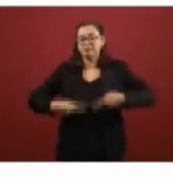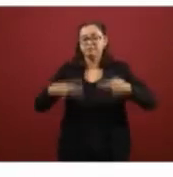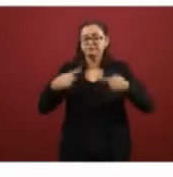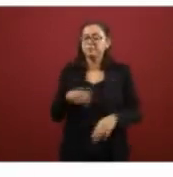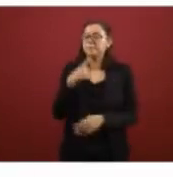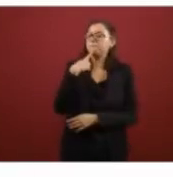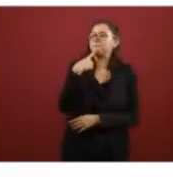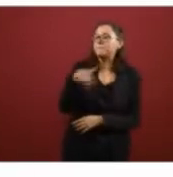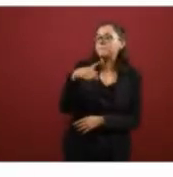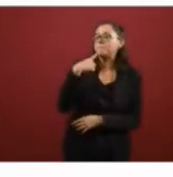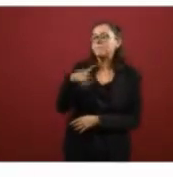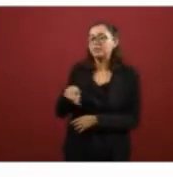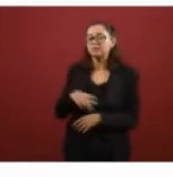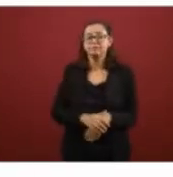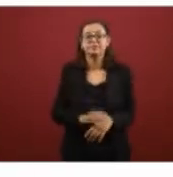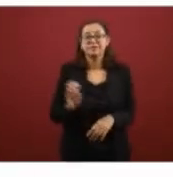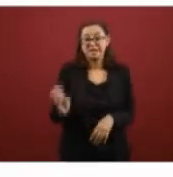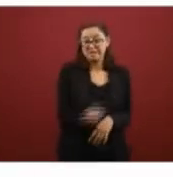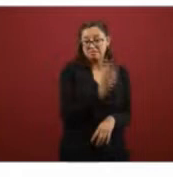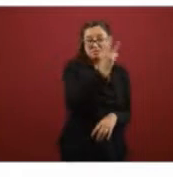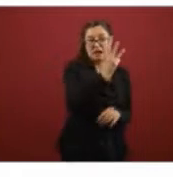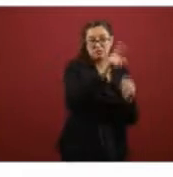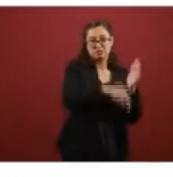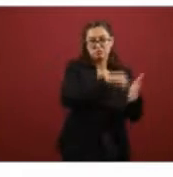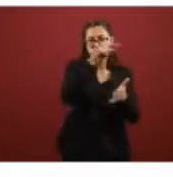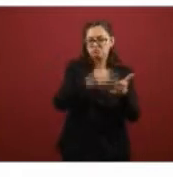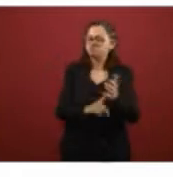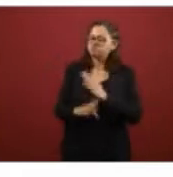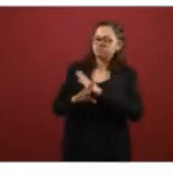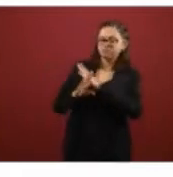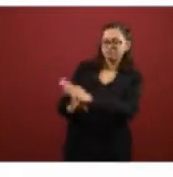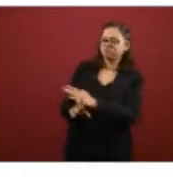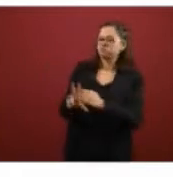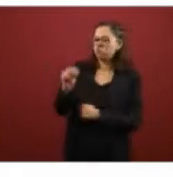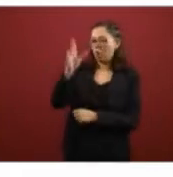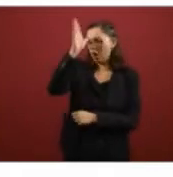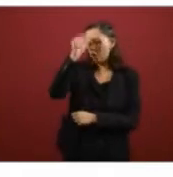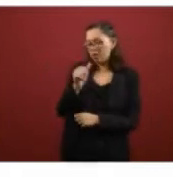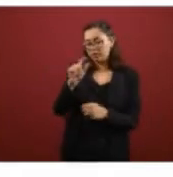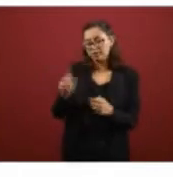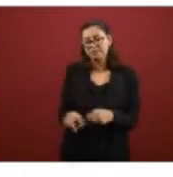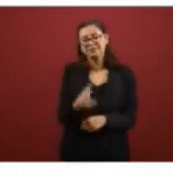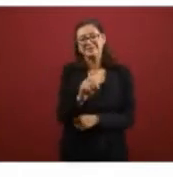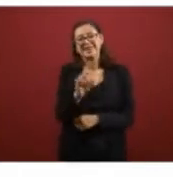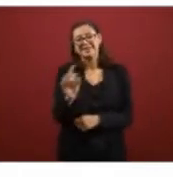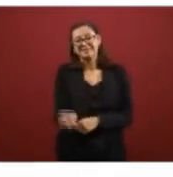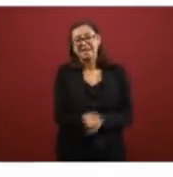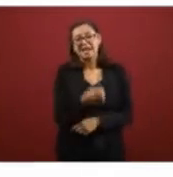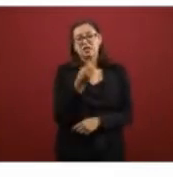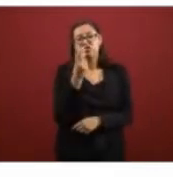so they used an app. Three did not allow themselves to be verified.